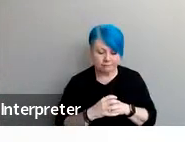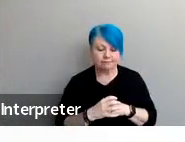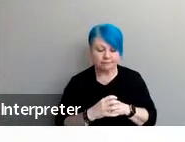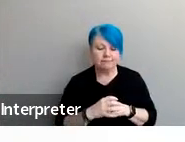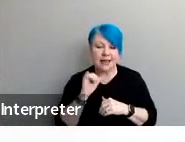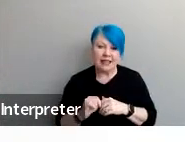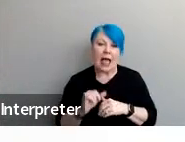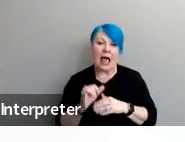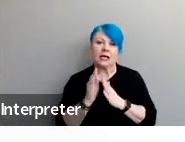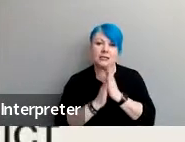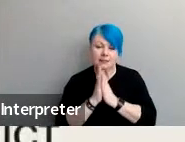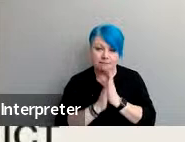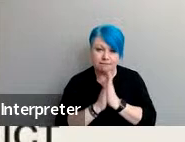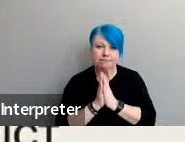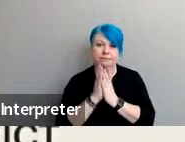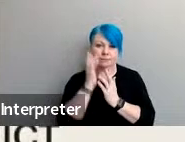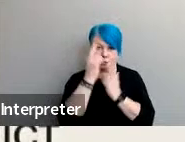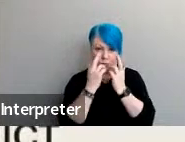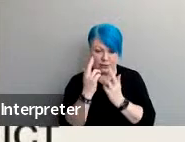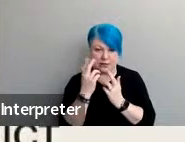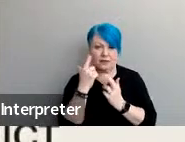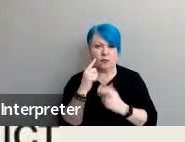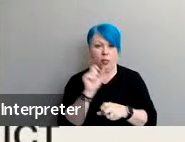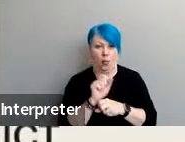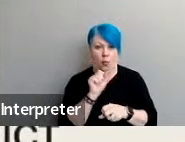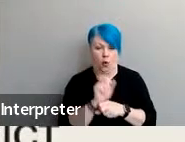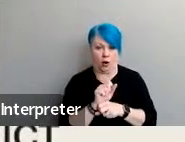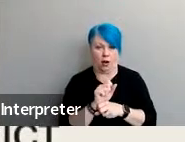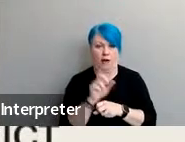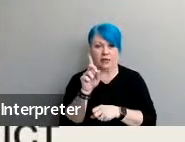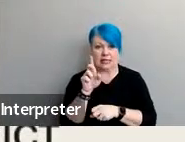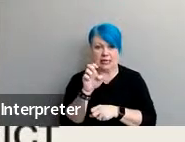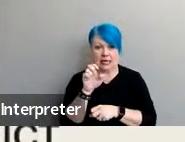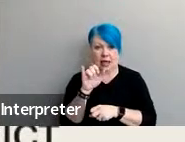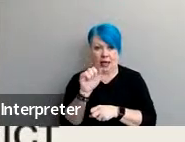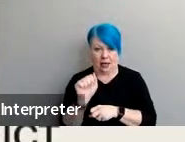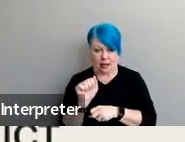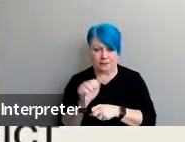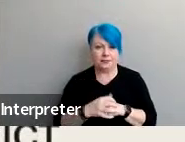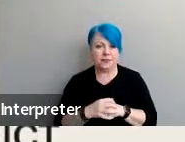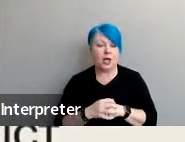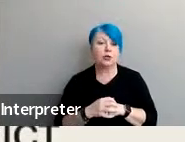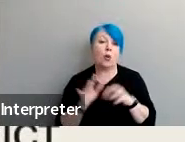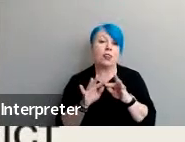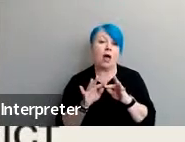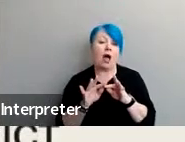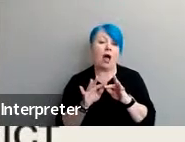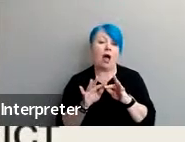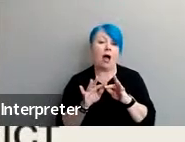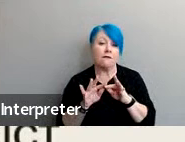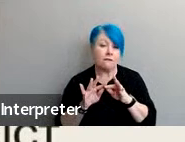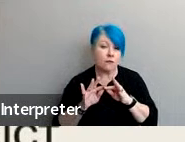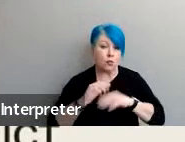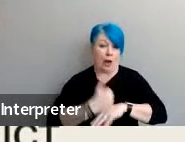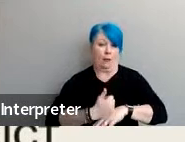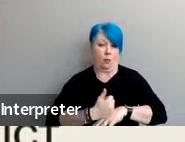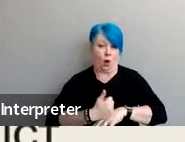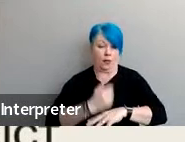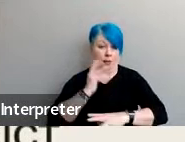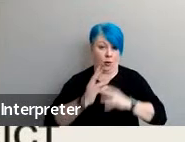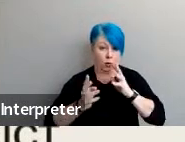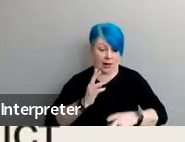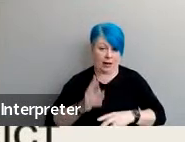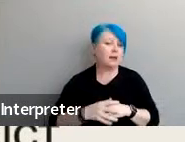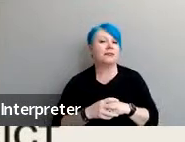in DEIA. Next slide, please. The framework, which was approved in 2021, really delves into